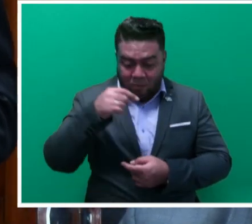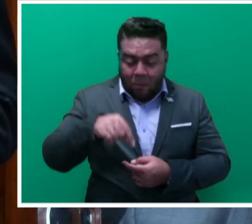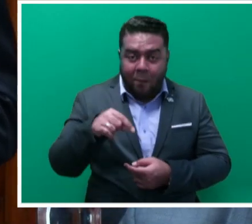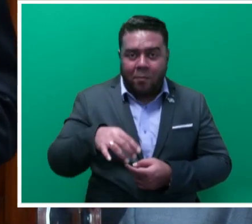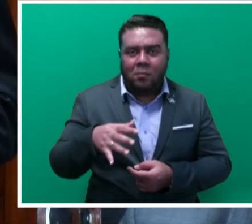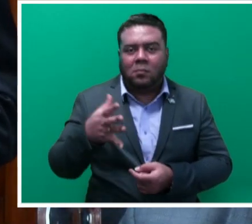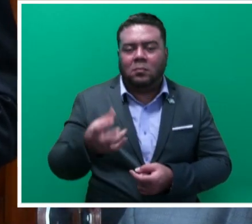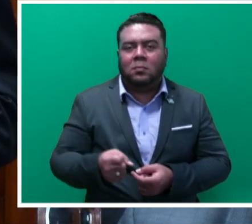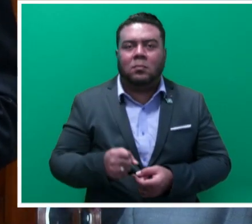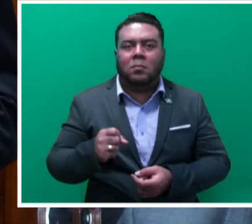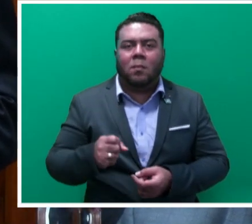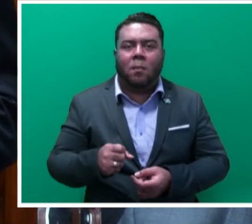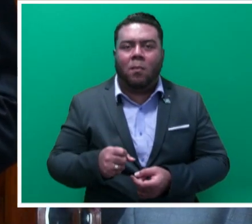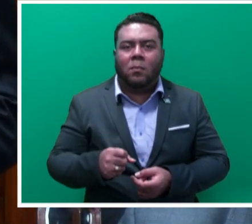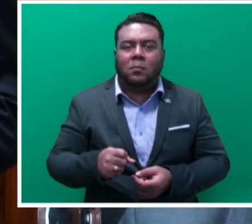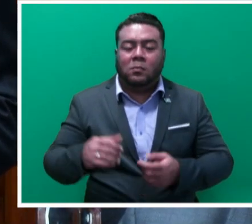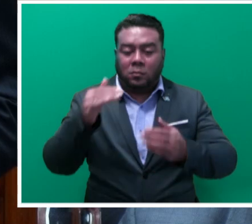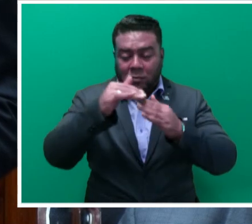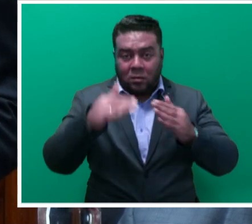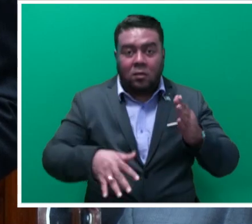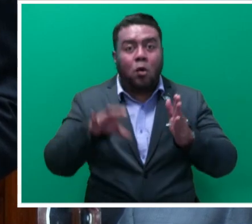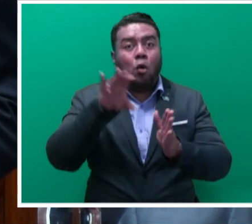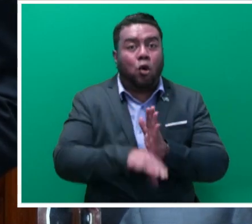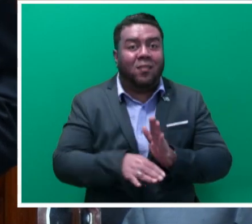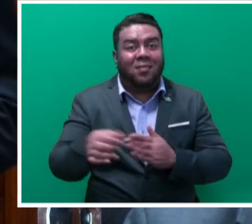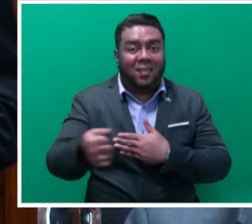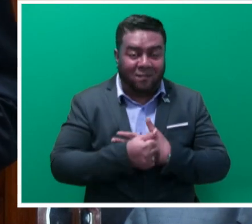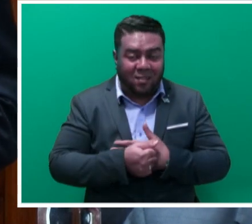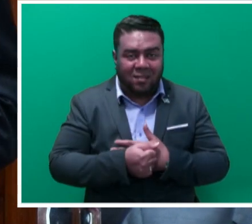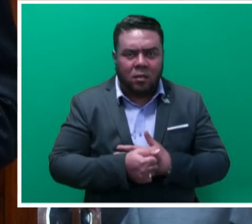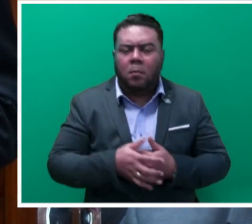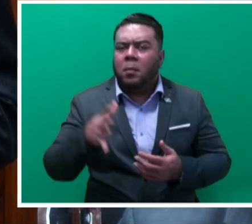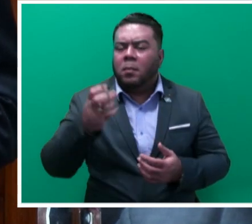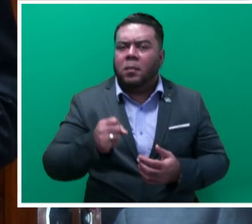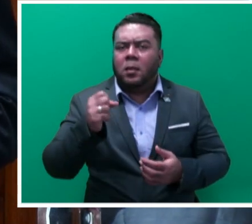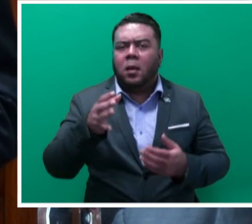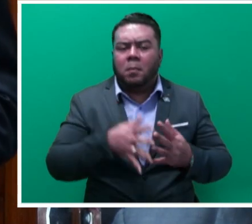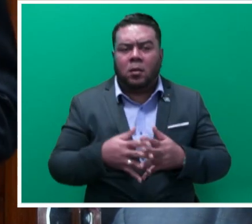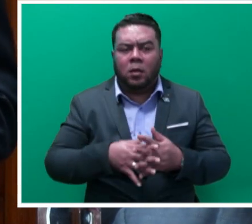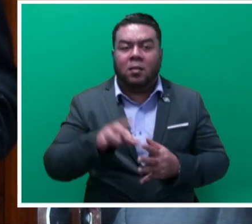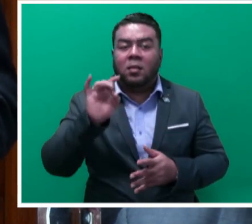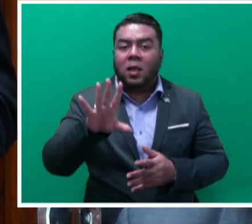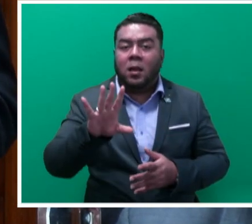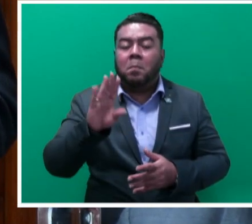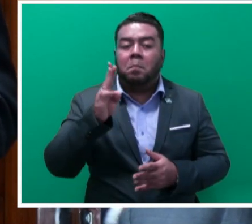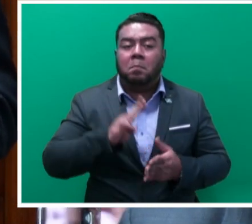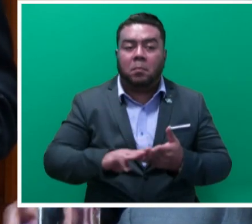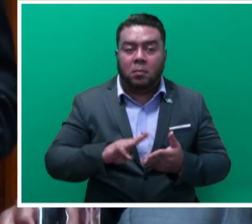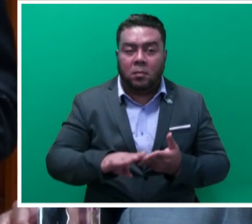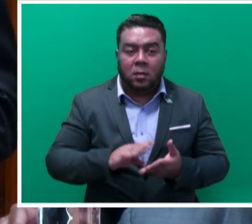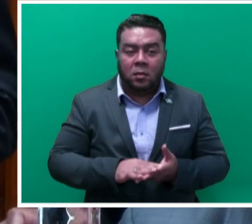realize substantial cost savings amounting to over $10 million or